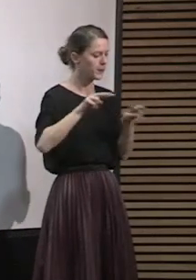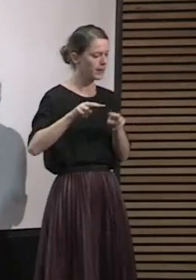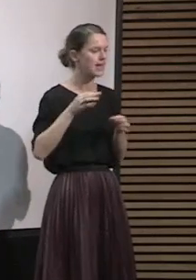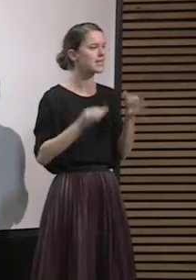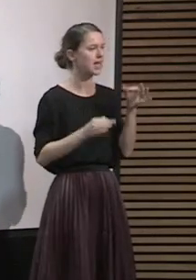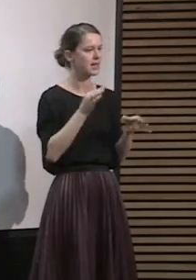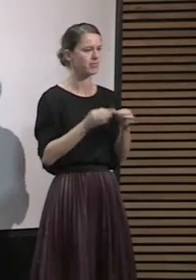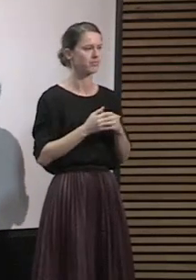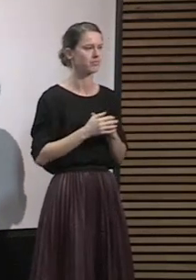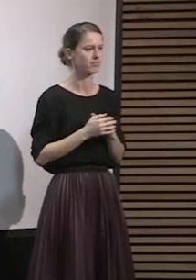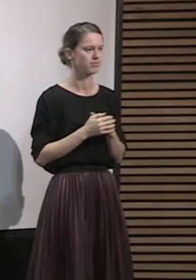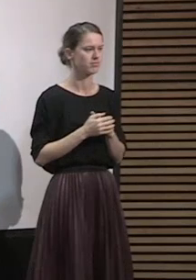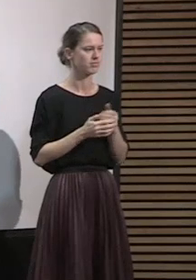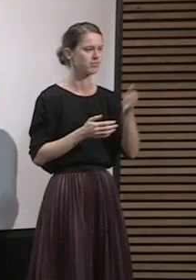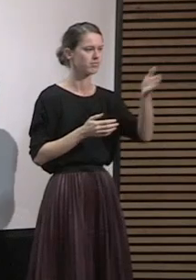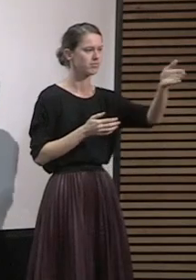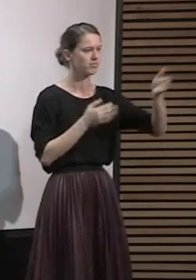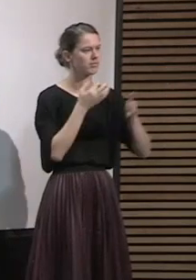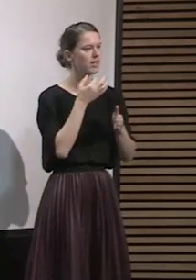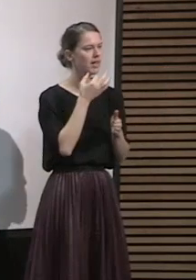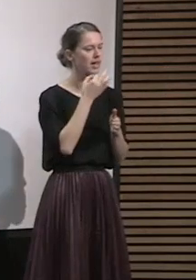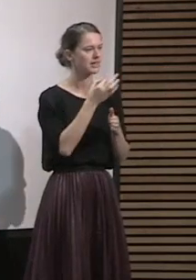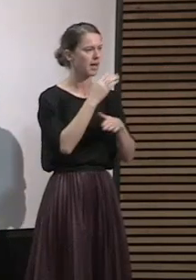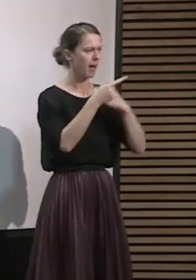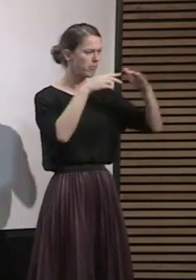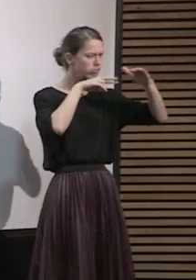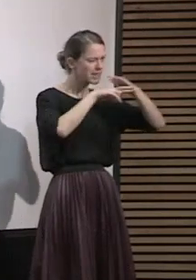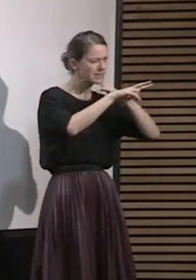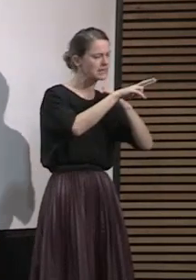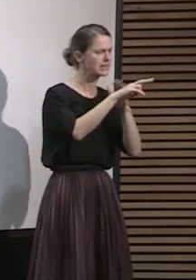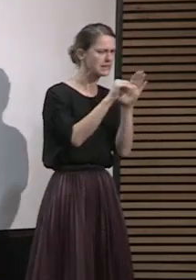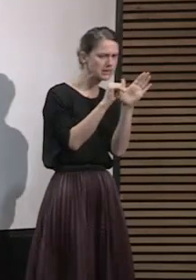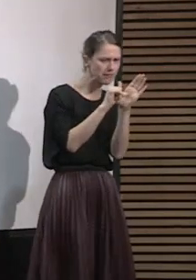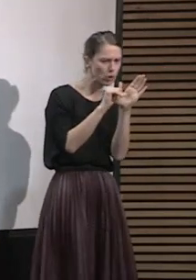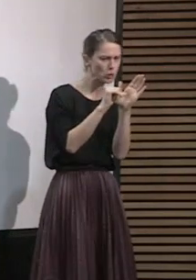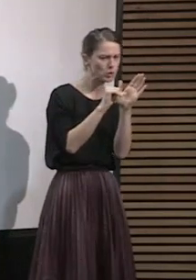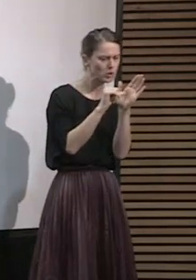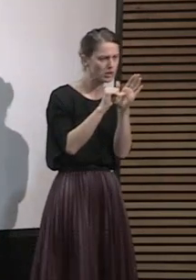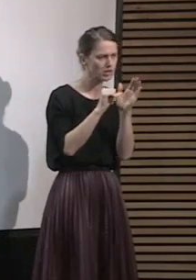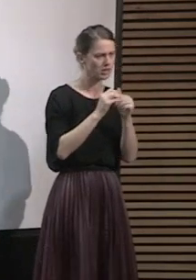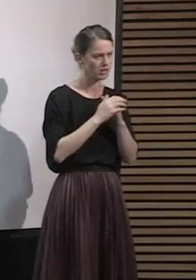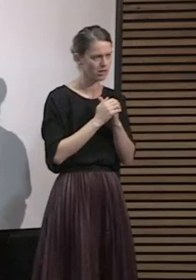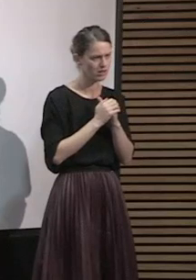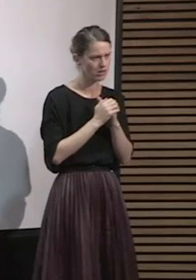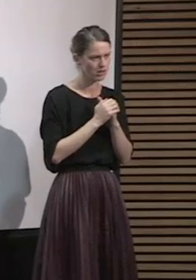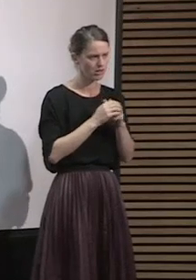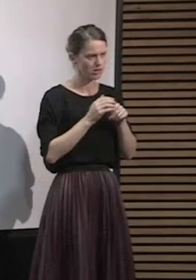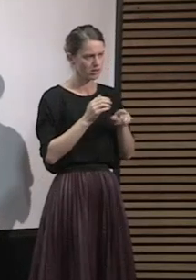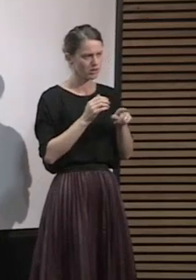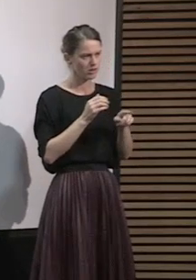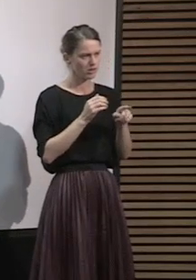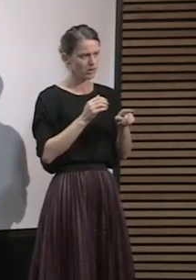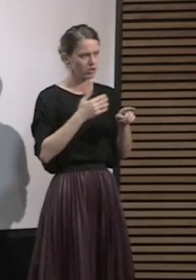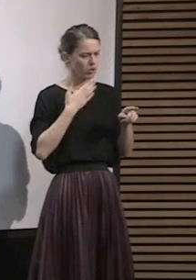thinking. Brett? Just in terms of the difficulty with the modelling, but yes. Do you then have milestones, though, that you can look at in terms